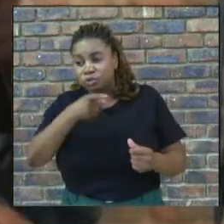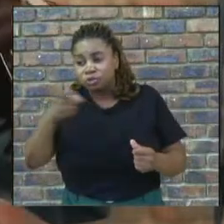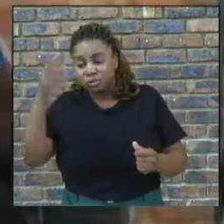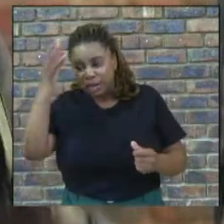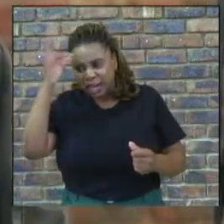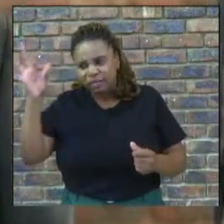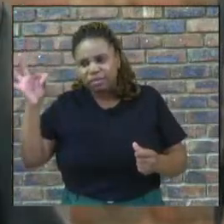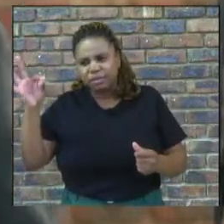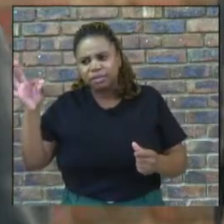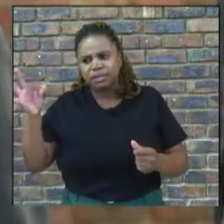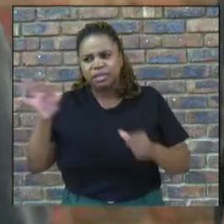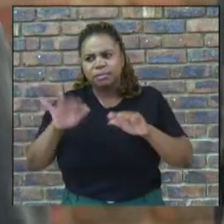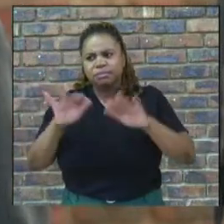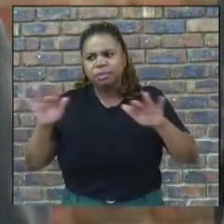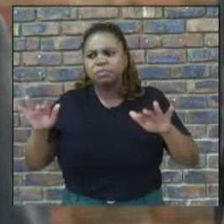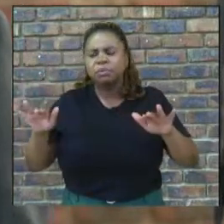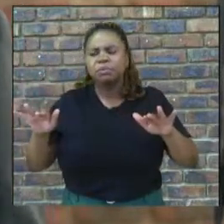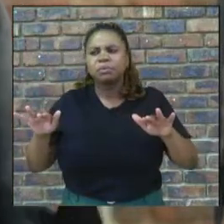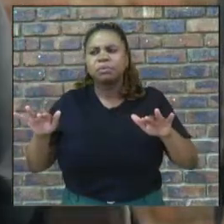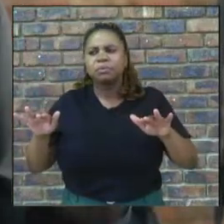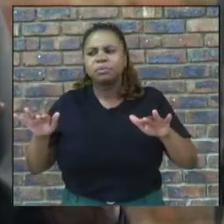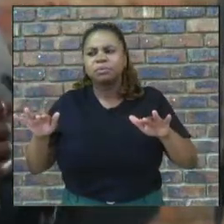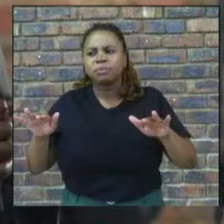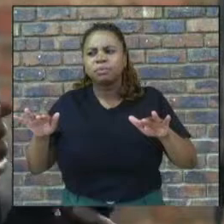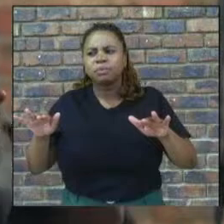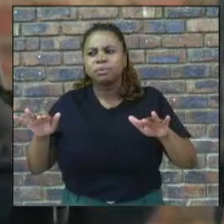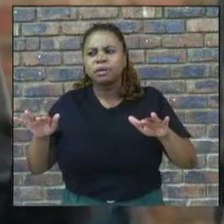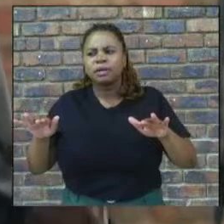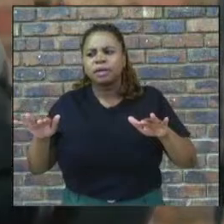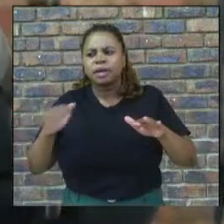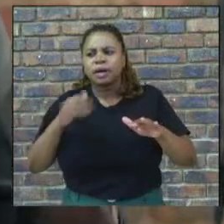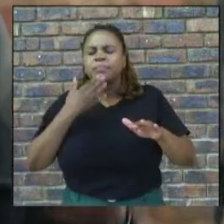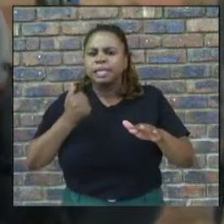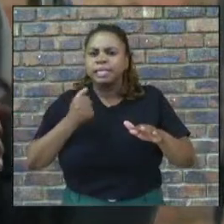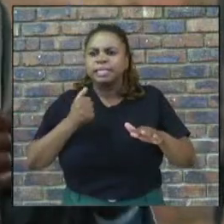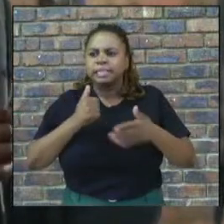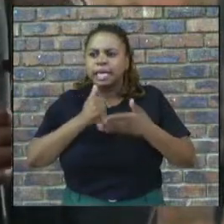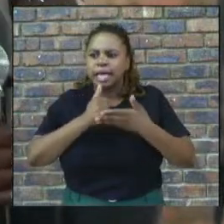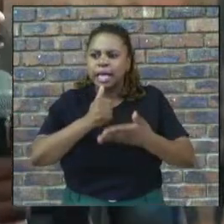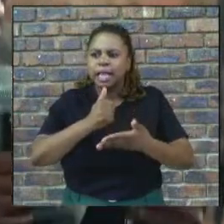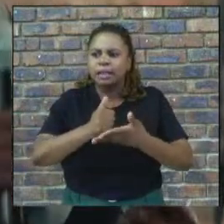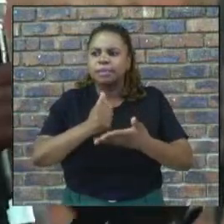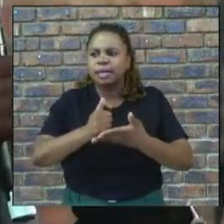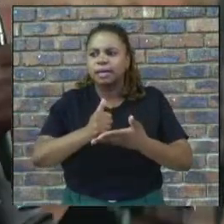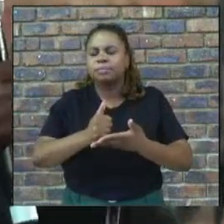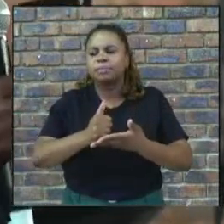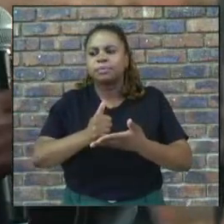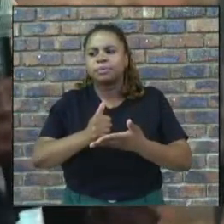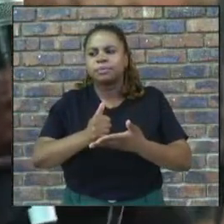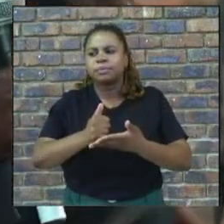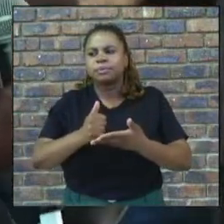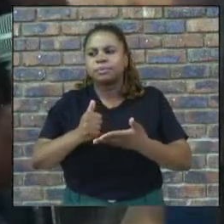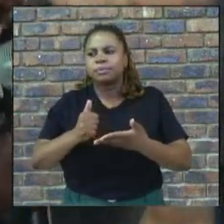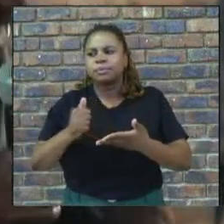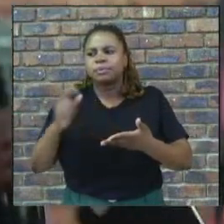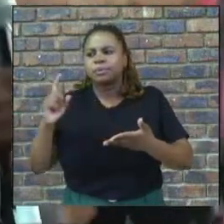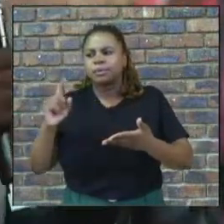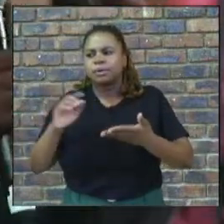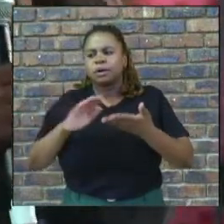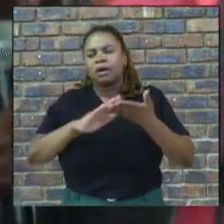the ground. Have people on the ground whom you are going to interact with and get the